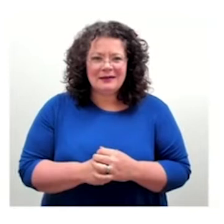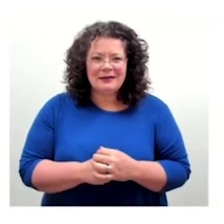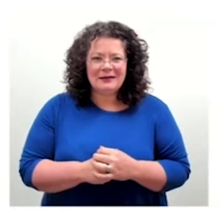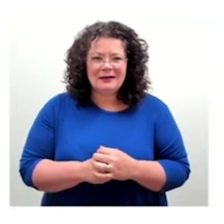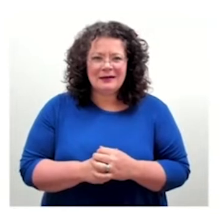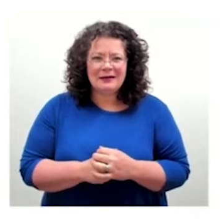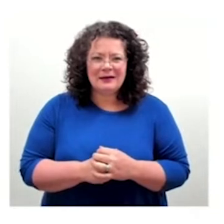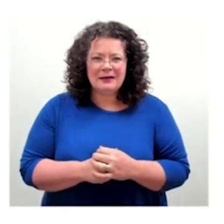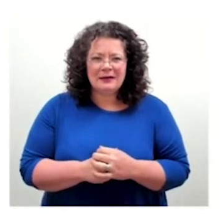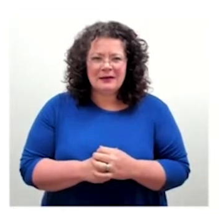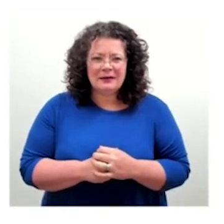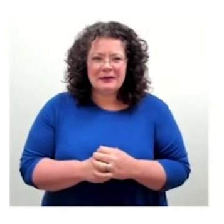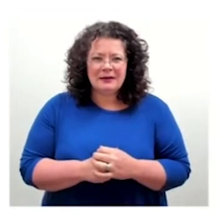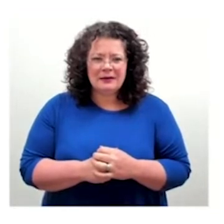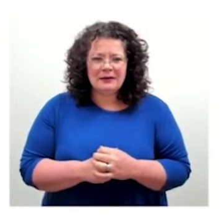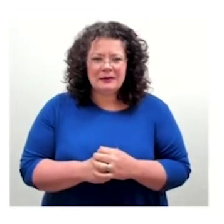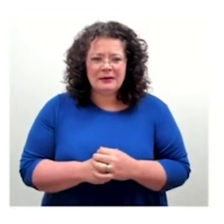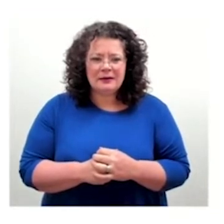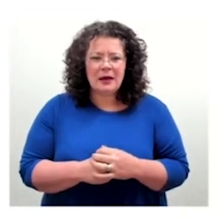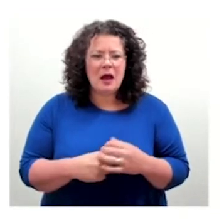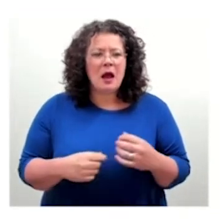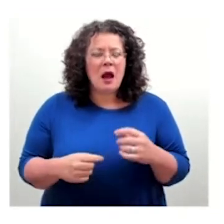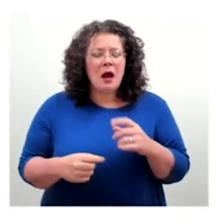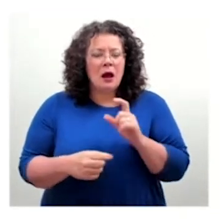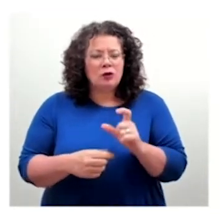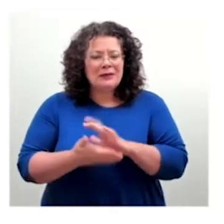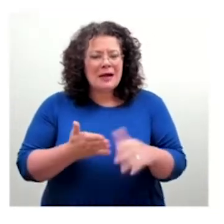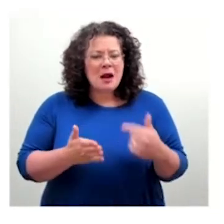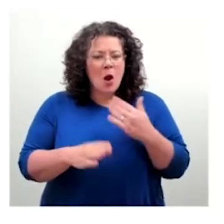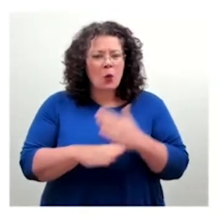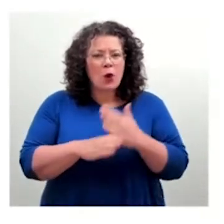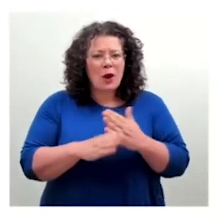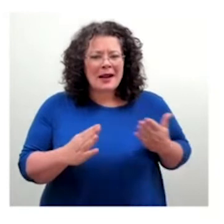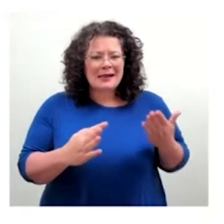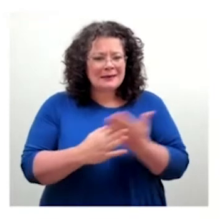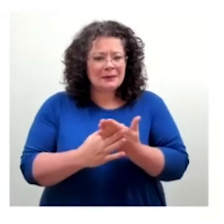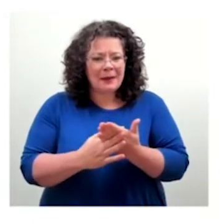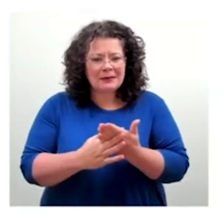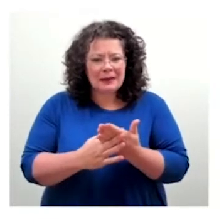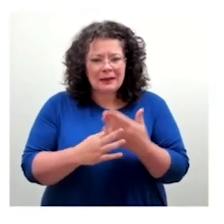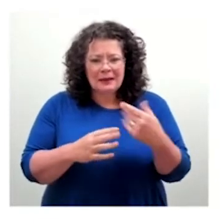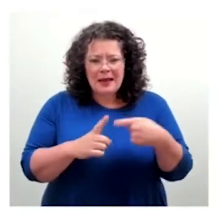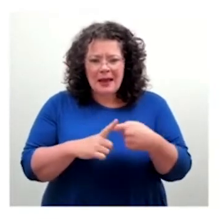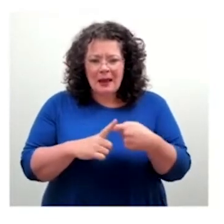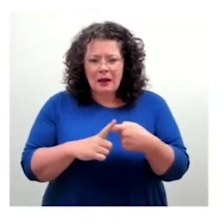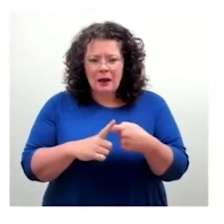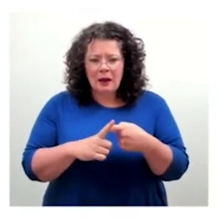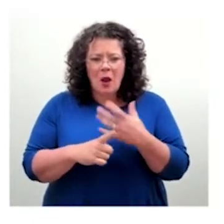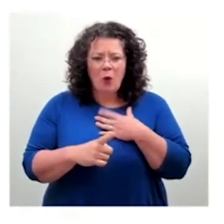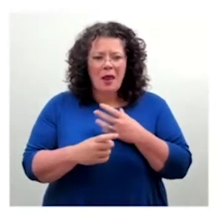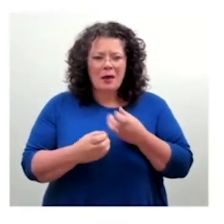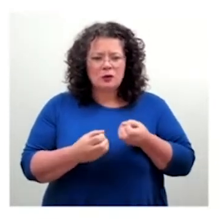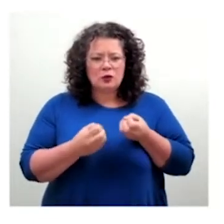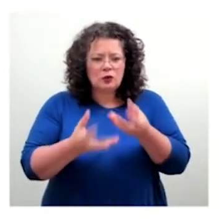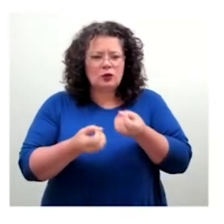the Accessibility Center of Excellence, because this is a team that has been created for internally ensure that all the interactions